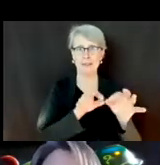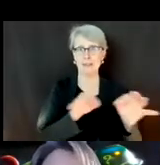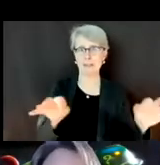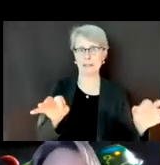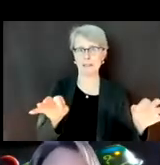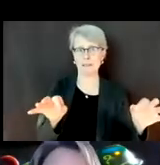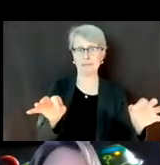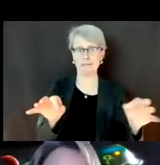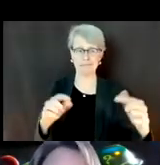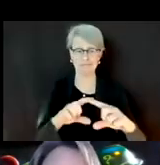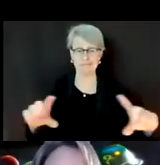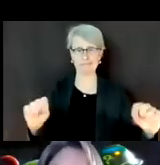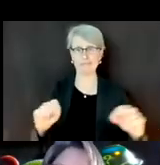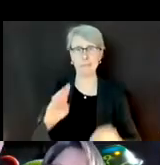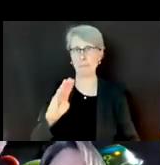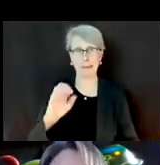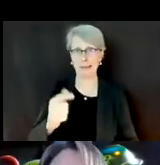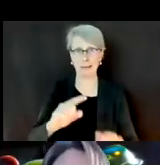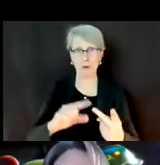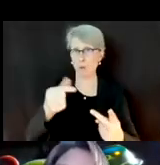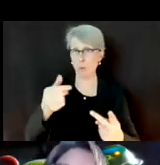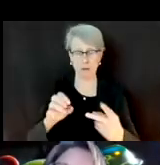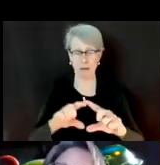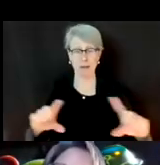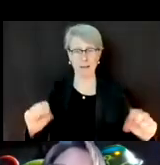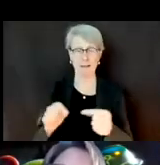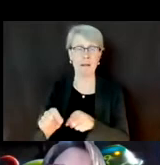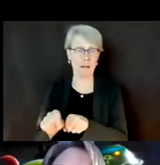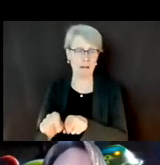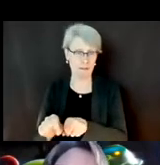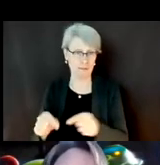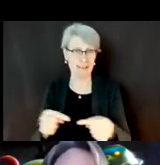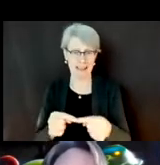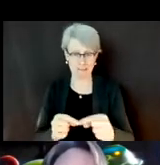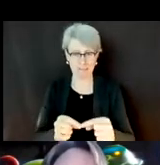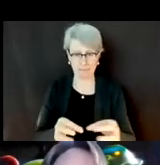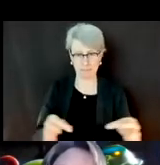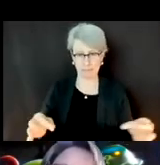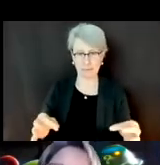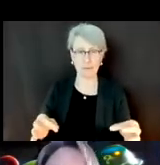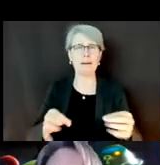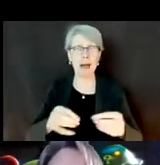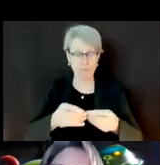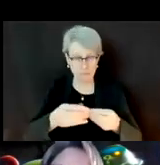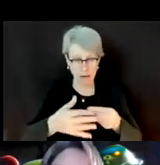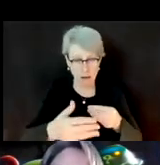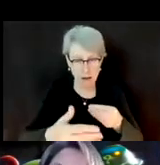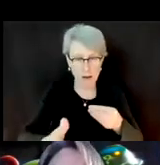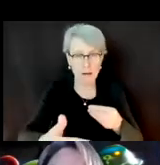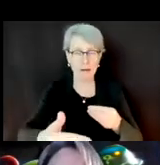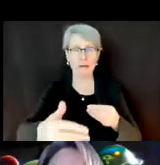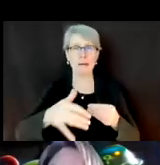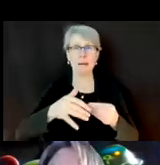the search engine of their choice is. And then the search engine uses the information in its database and applies sort of two set